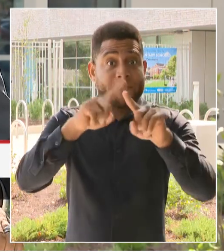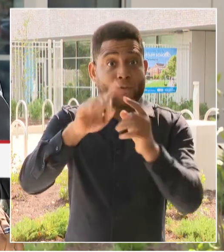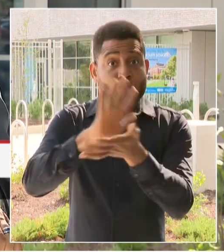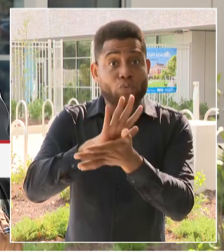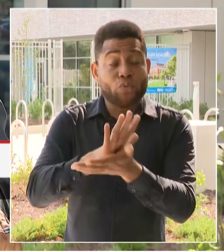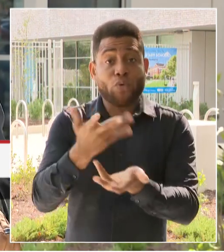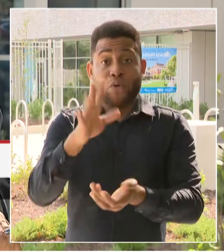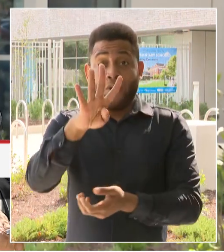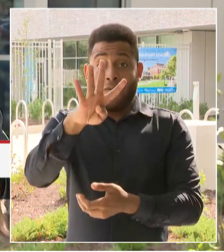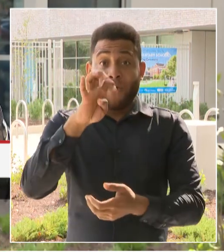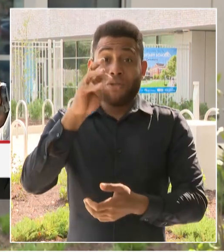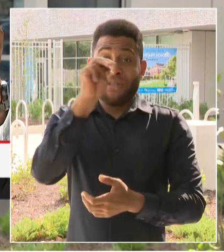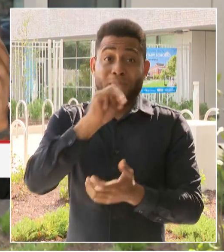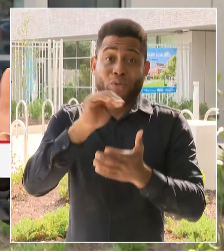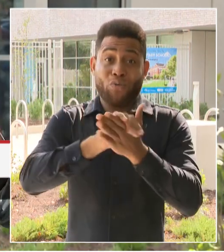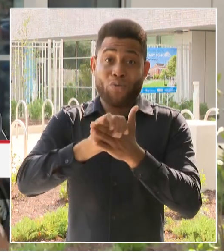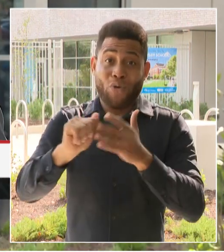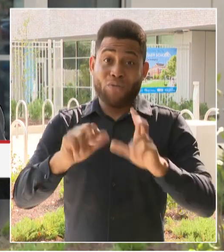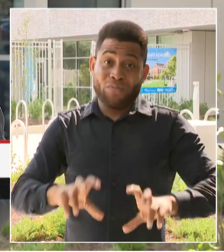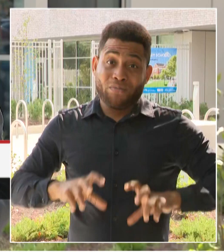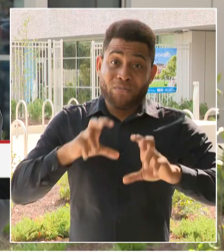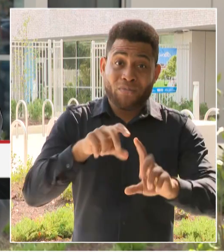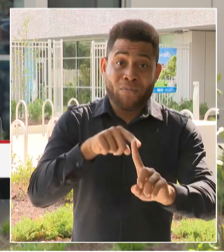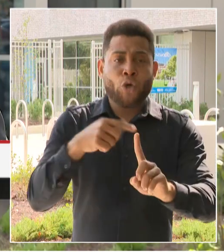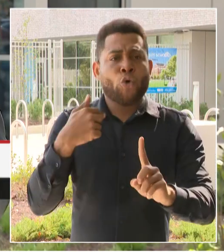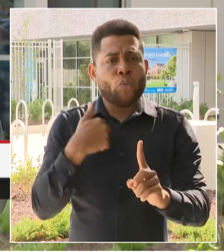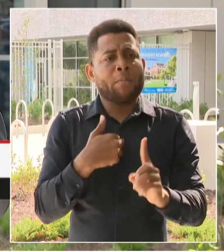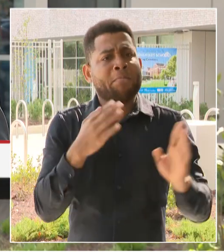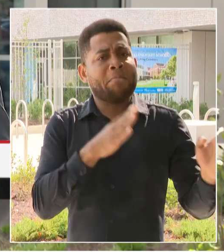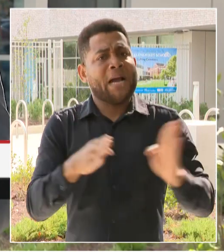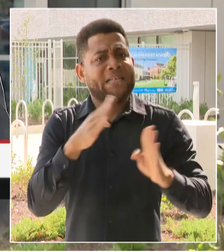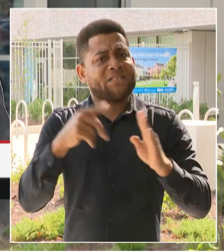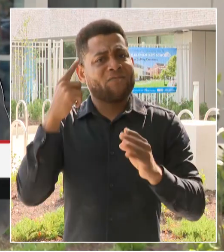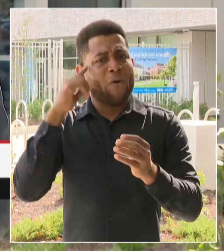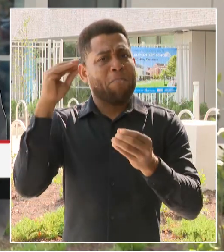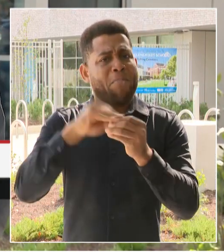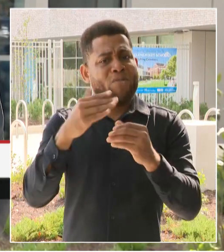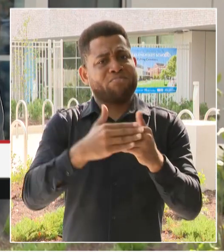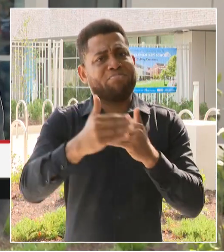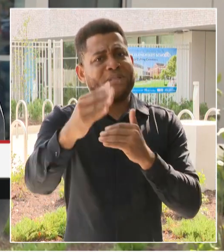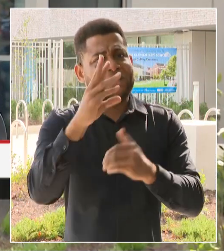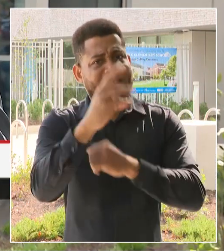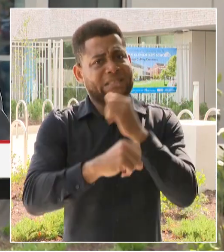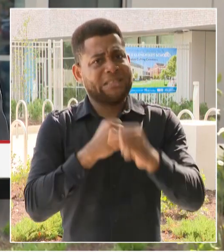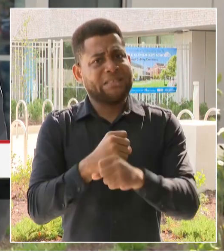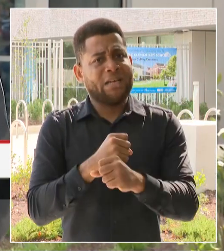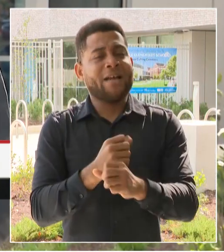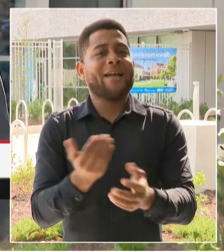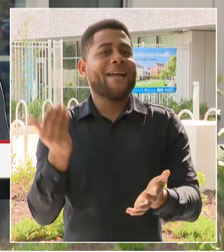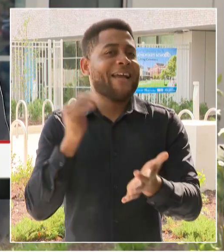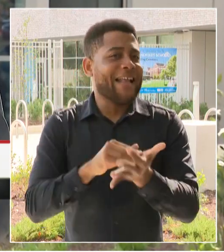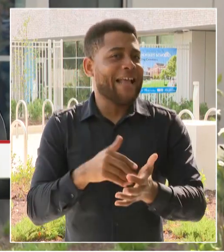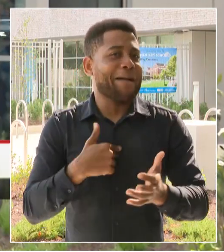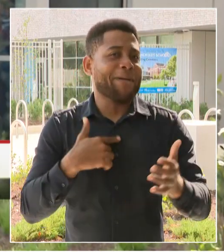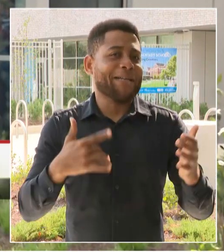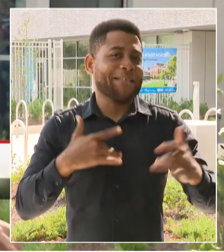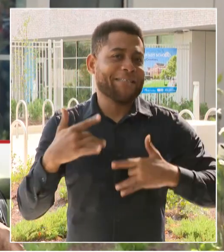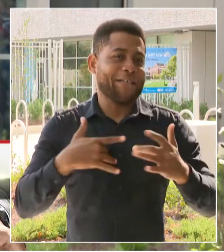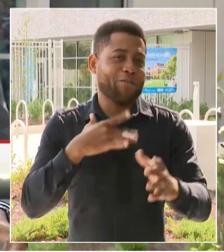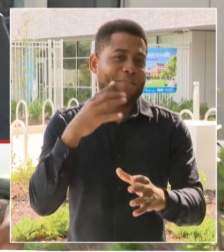years. So with that being said, again, I'm just delighted to be a part of this project. Congratulations to everyone involved. And now we're going to cut the ribbon. All right.